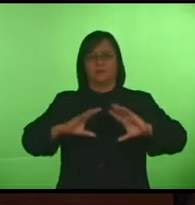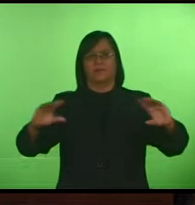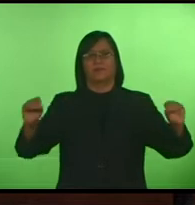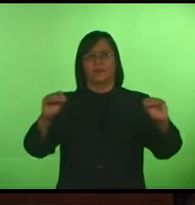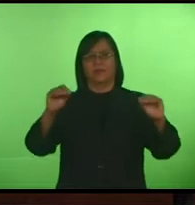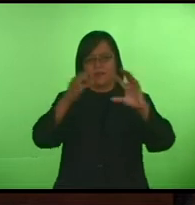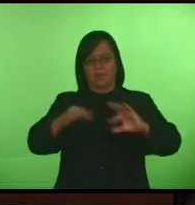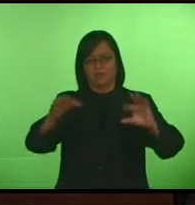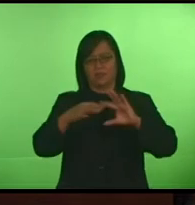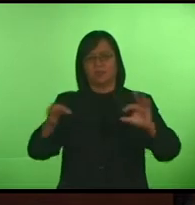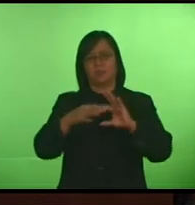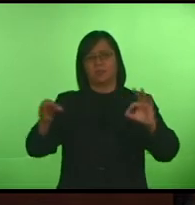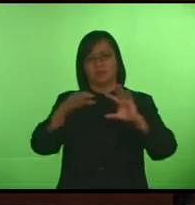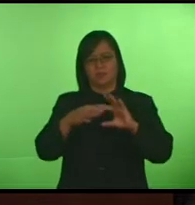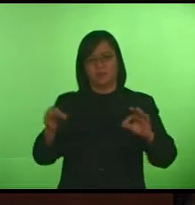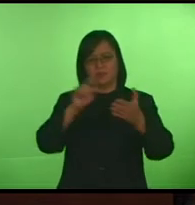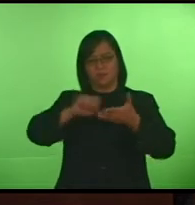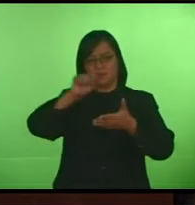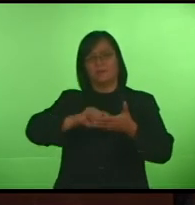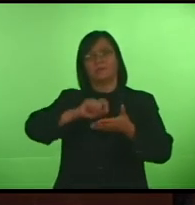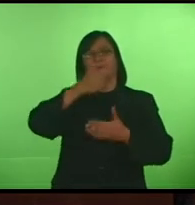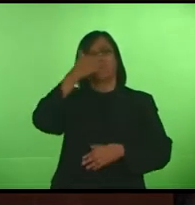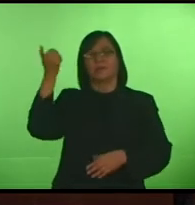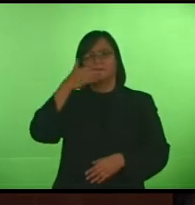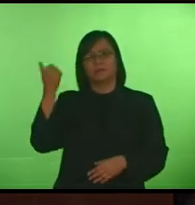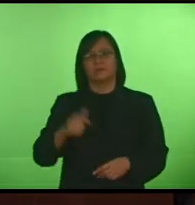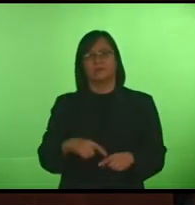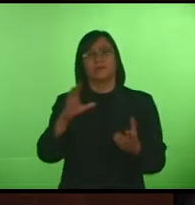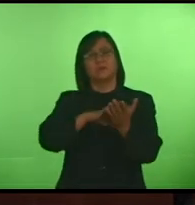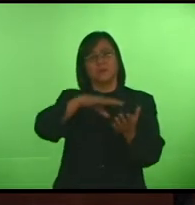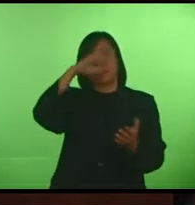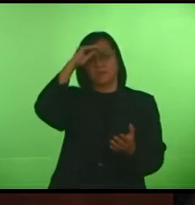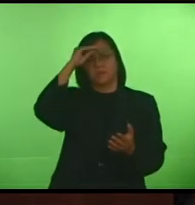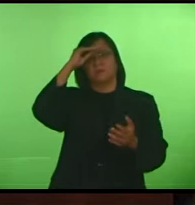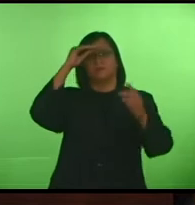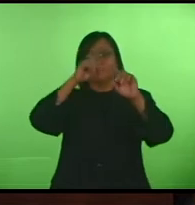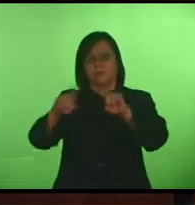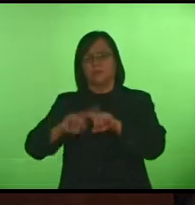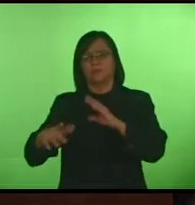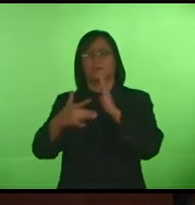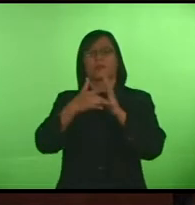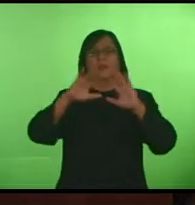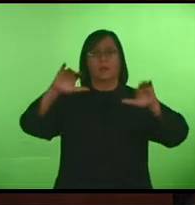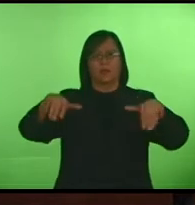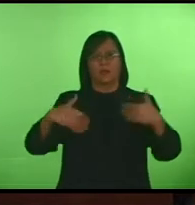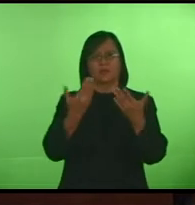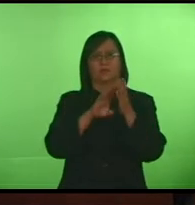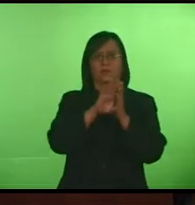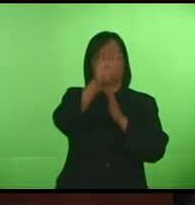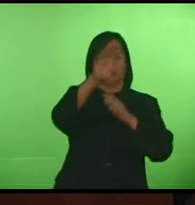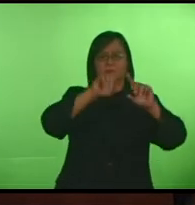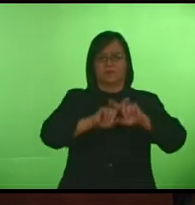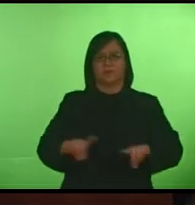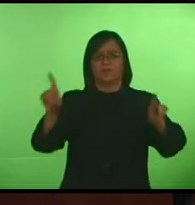is developed and learn various techniques that can be used to develop paragraphs. In this topic, you will learn